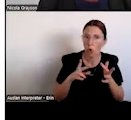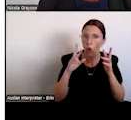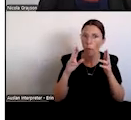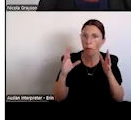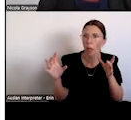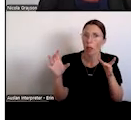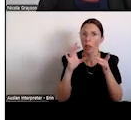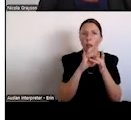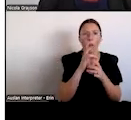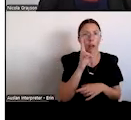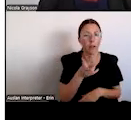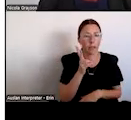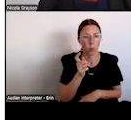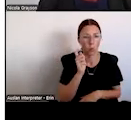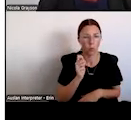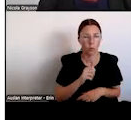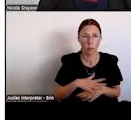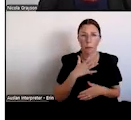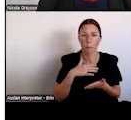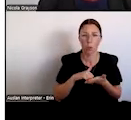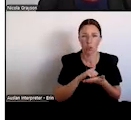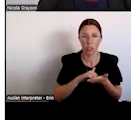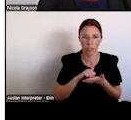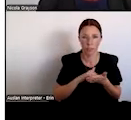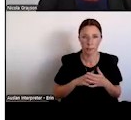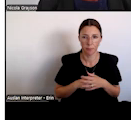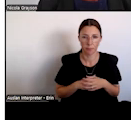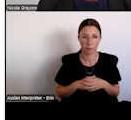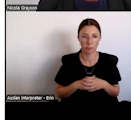back shortly. Apologies for that.